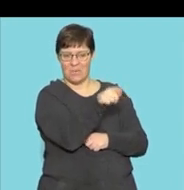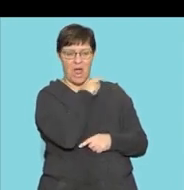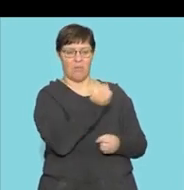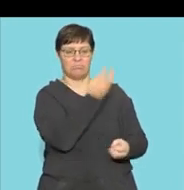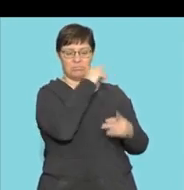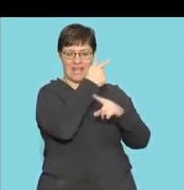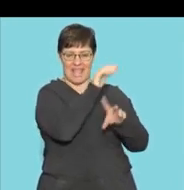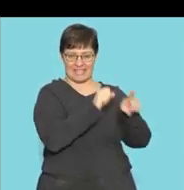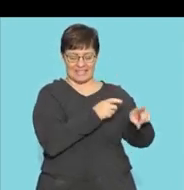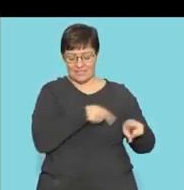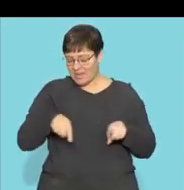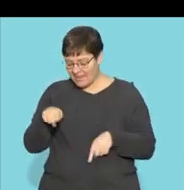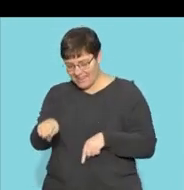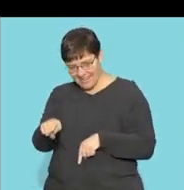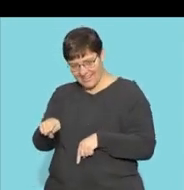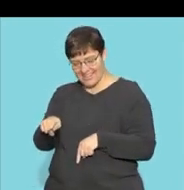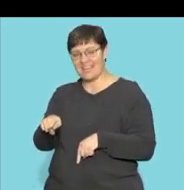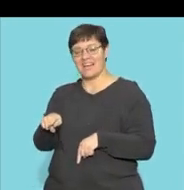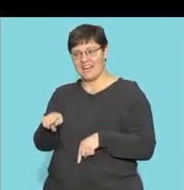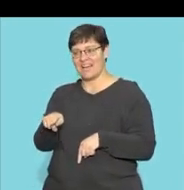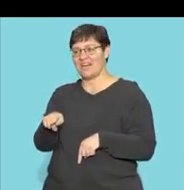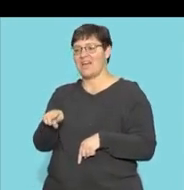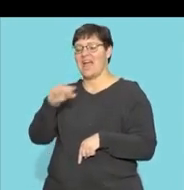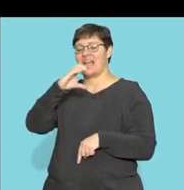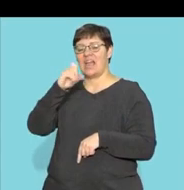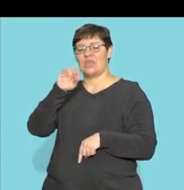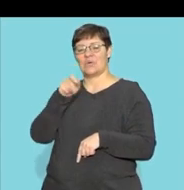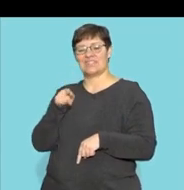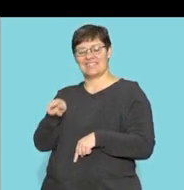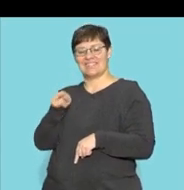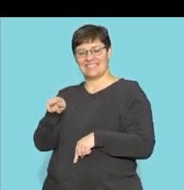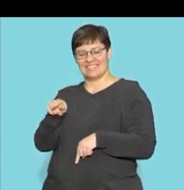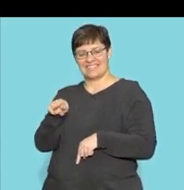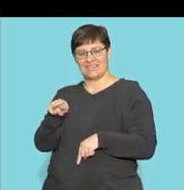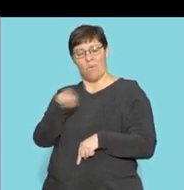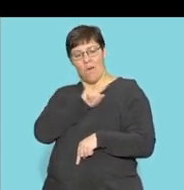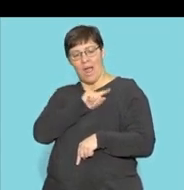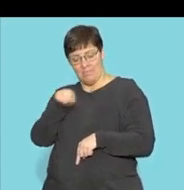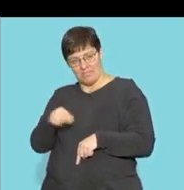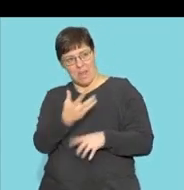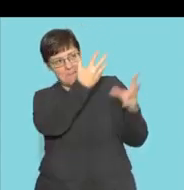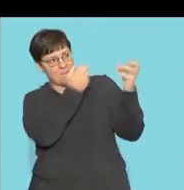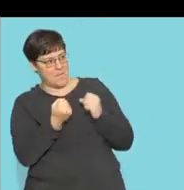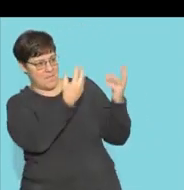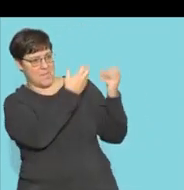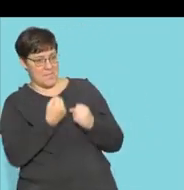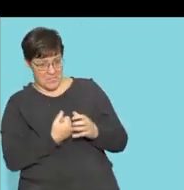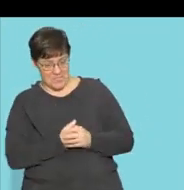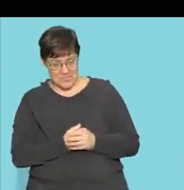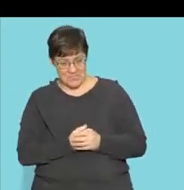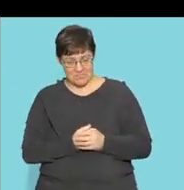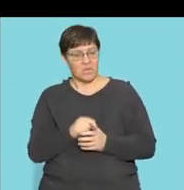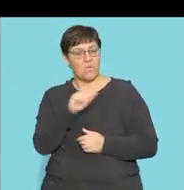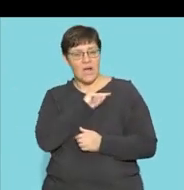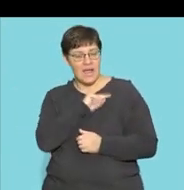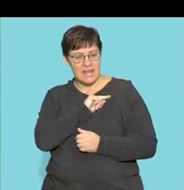the anode over there. And if we want to find the cathode, it will be the opposite one. And the